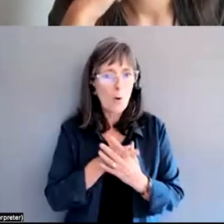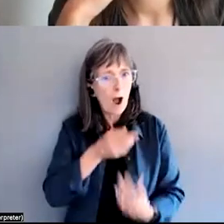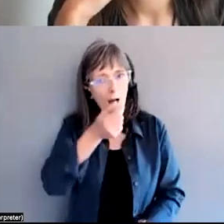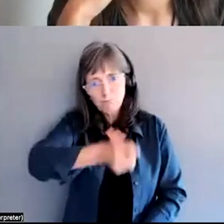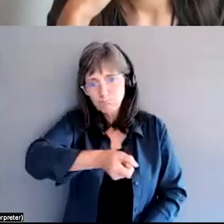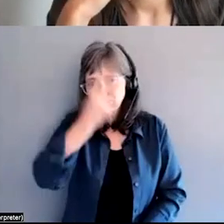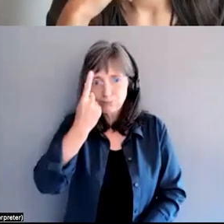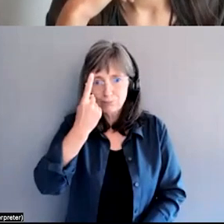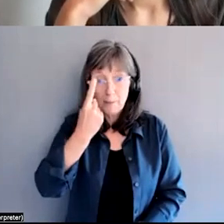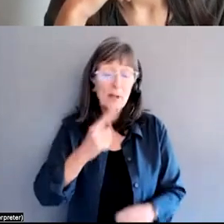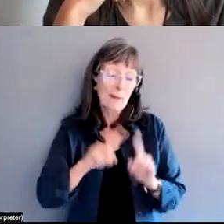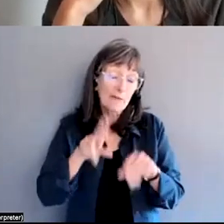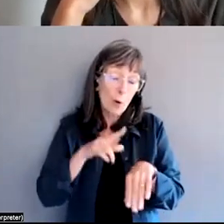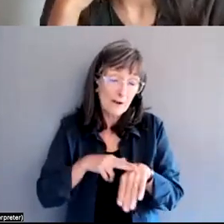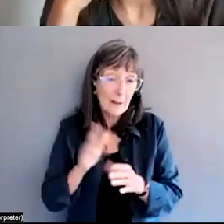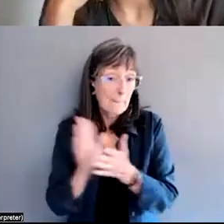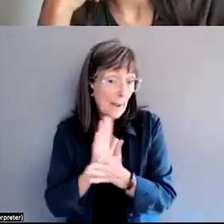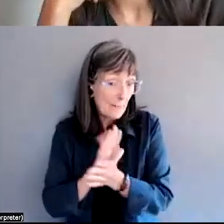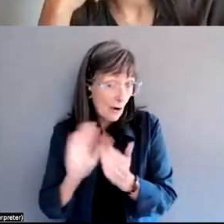the paperback comes out.